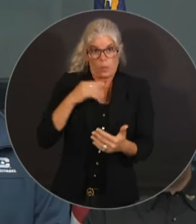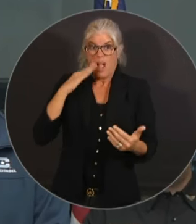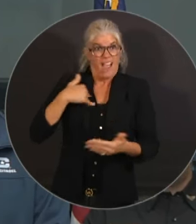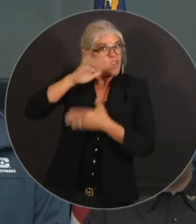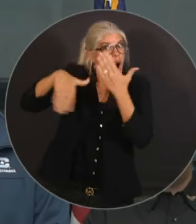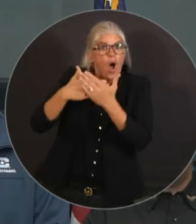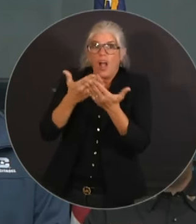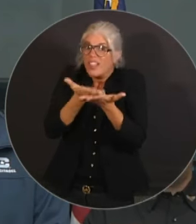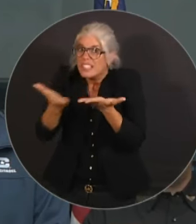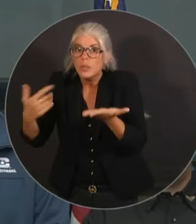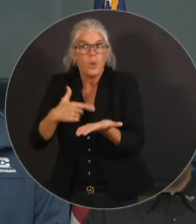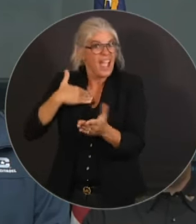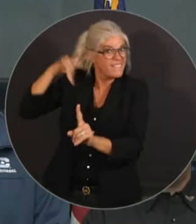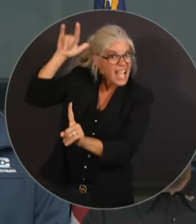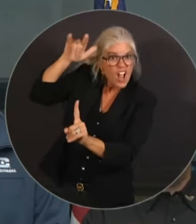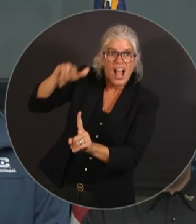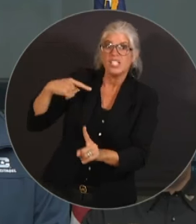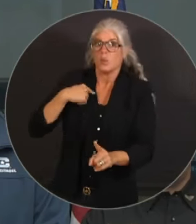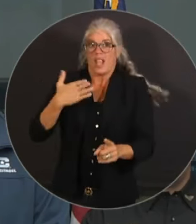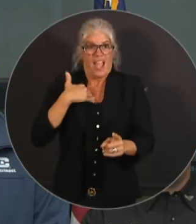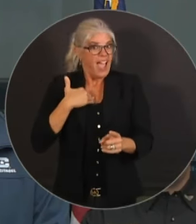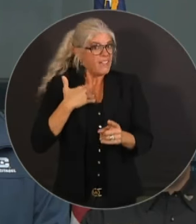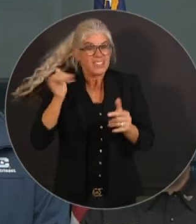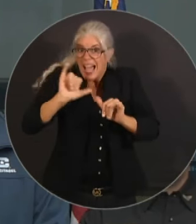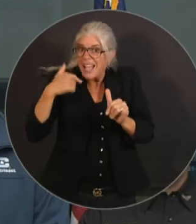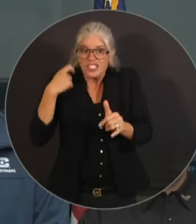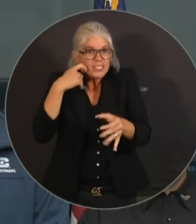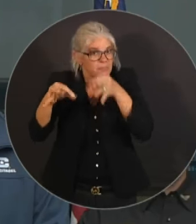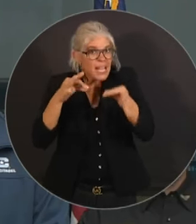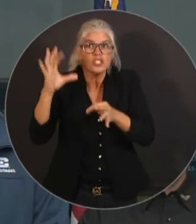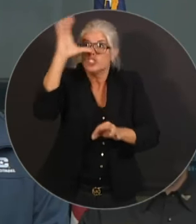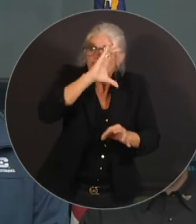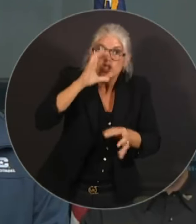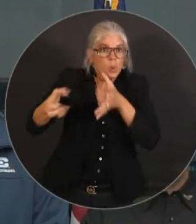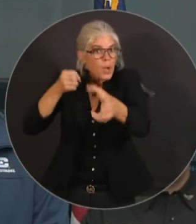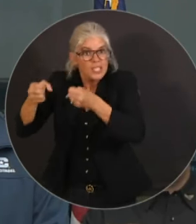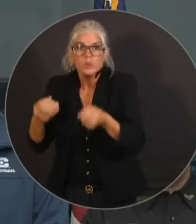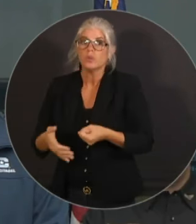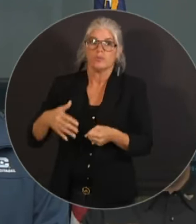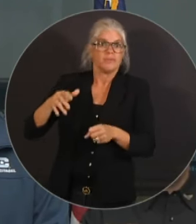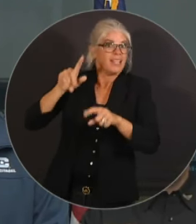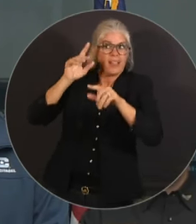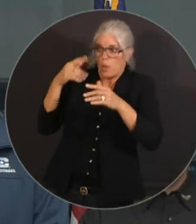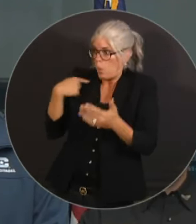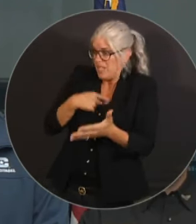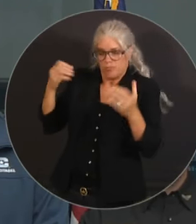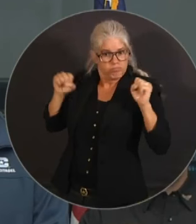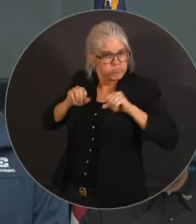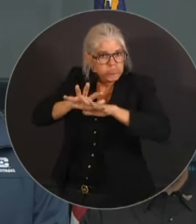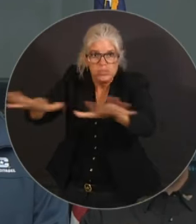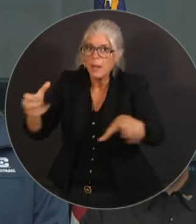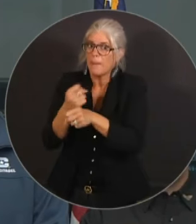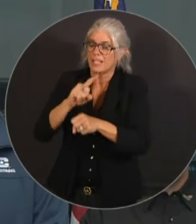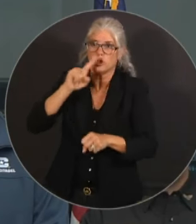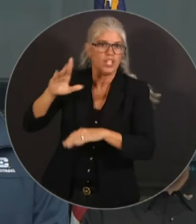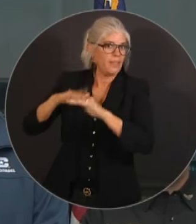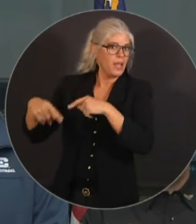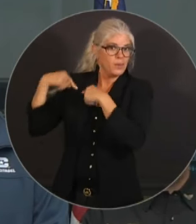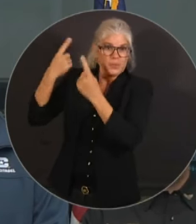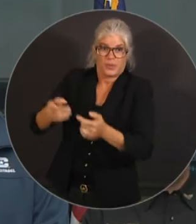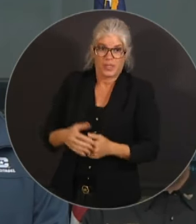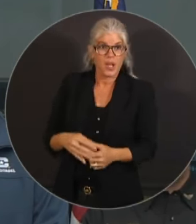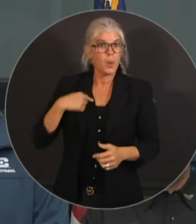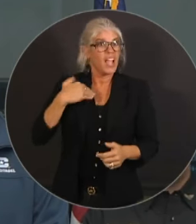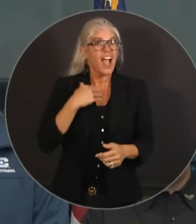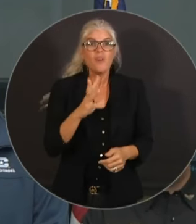air assets, as I mentioned, more search and rescue air assets than we've ever amassed before a storm. We have our water assets